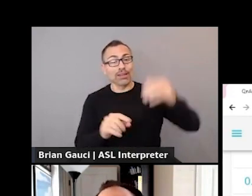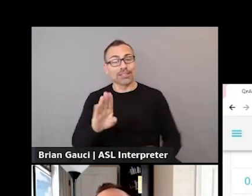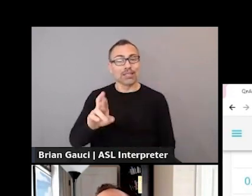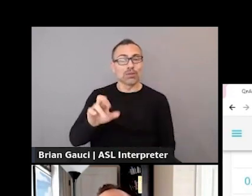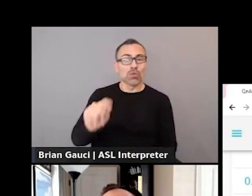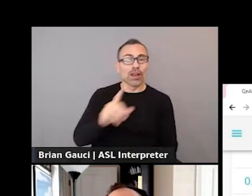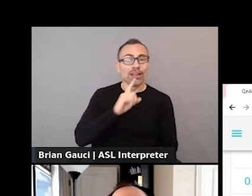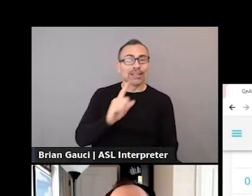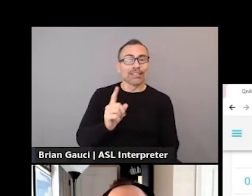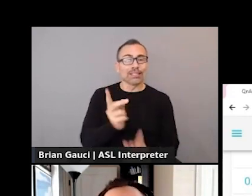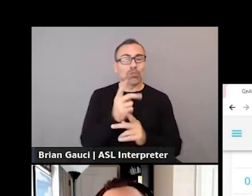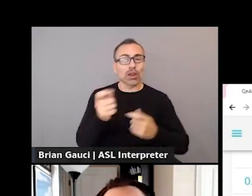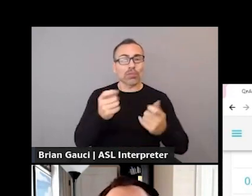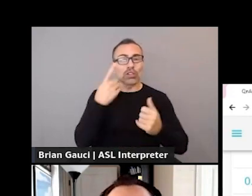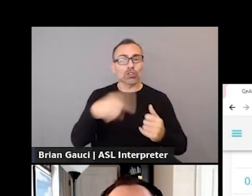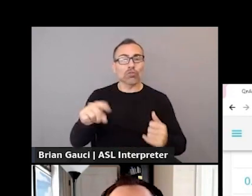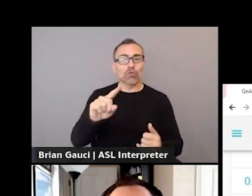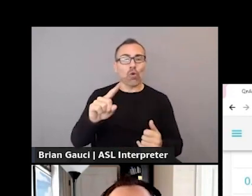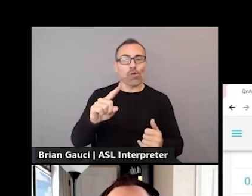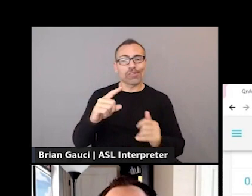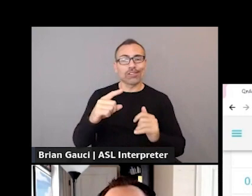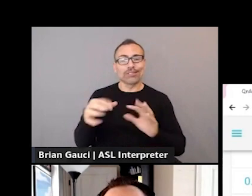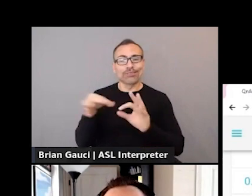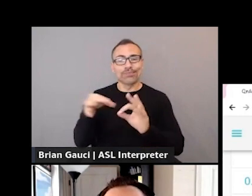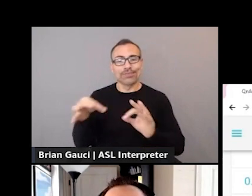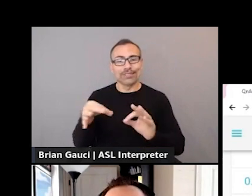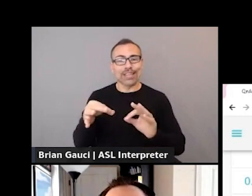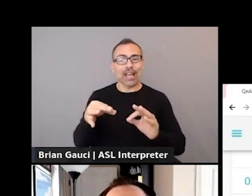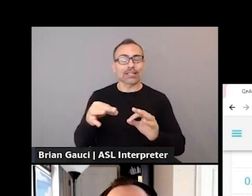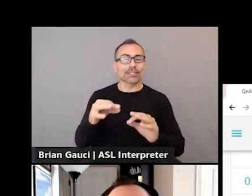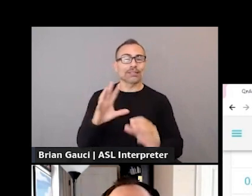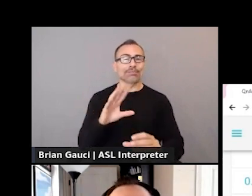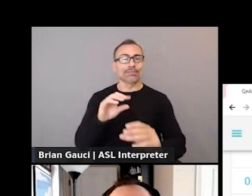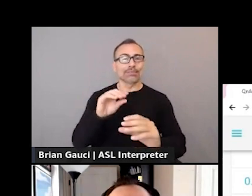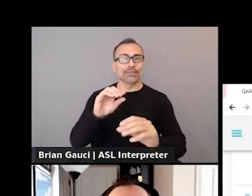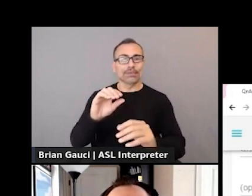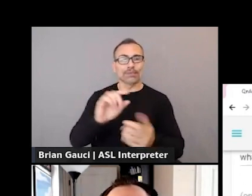is the principal scientist. So here, this is only a 50% match to the actual